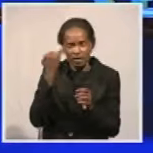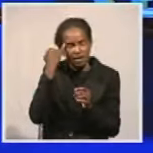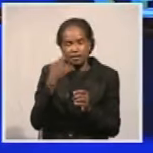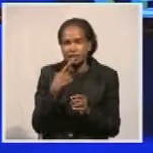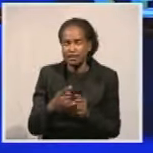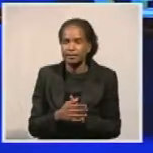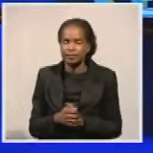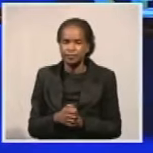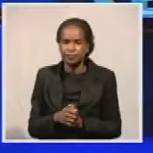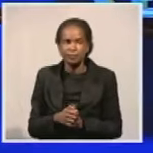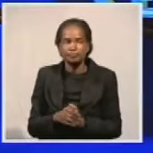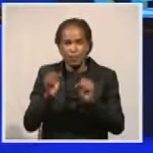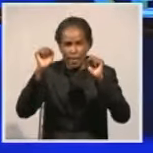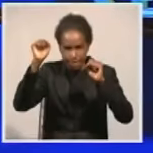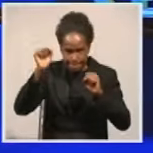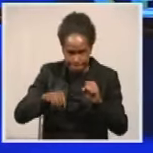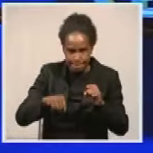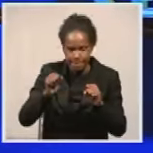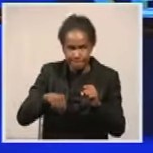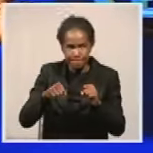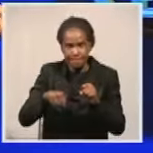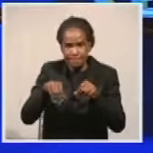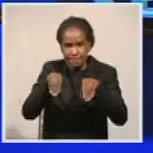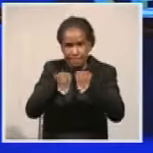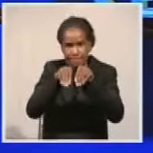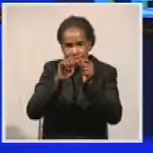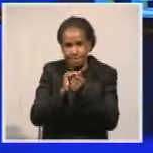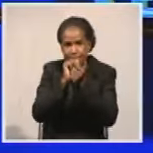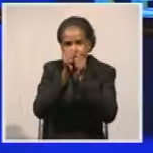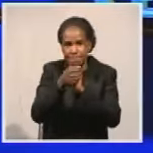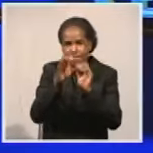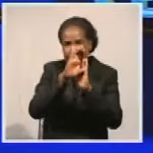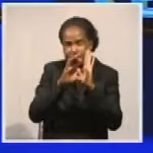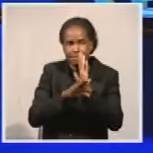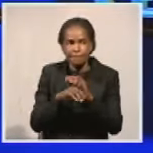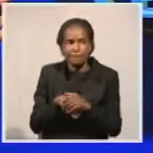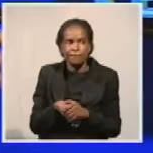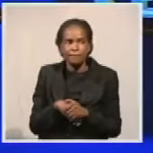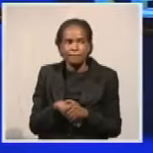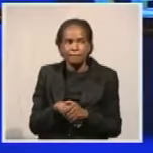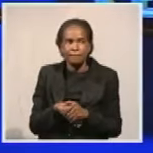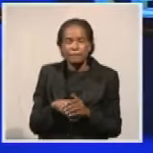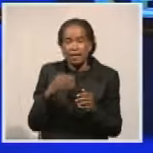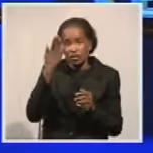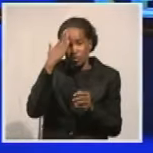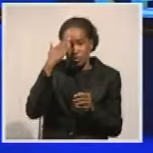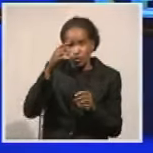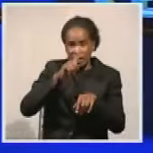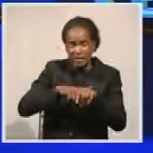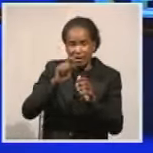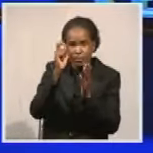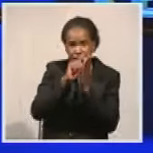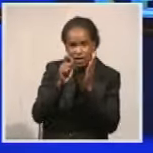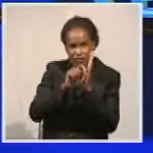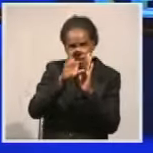that must be done. And as I said, we were consulting so many other constitutions. Mm. We